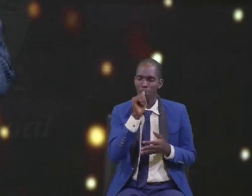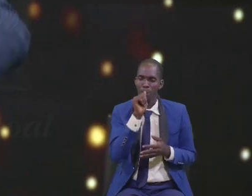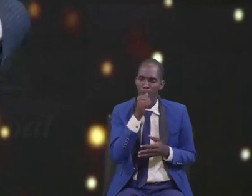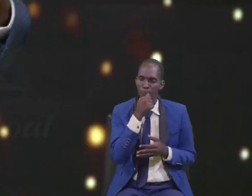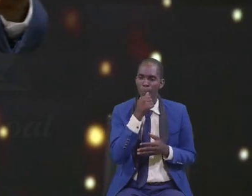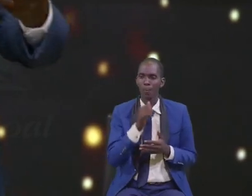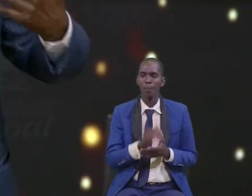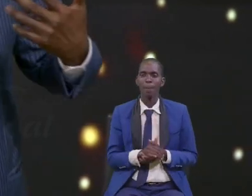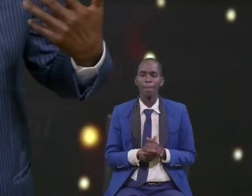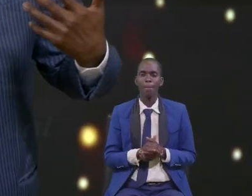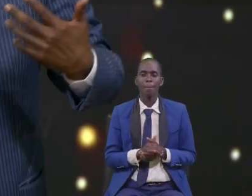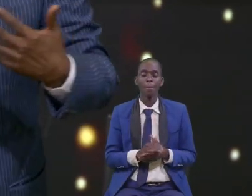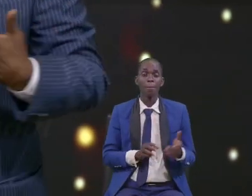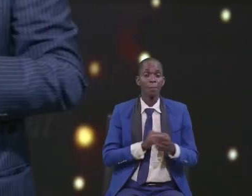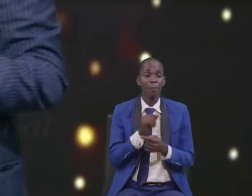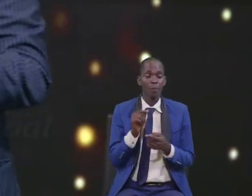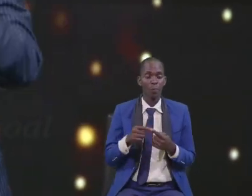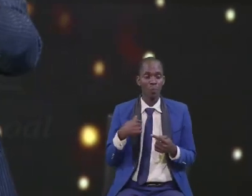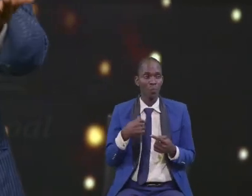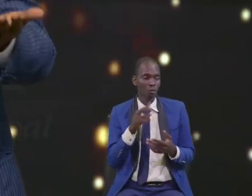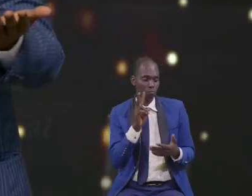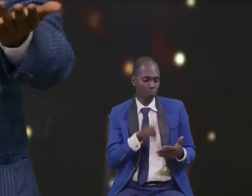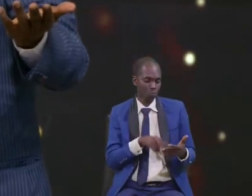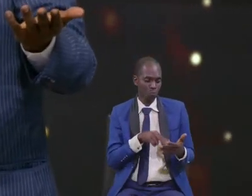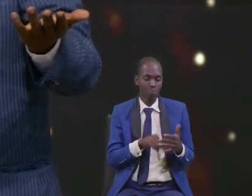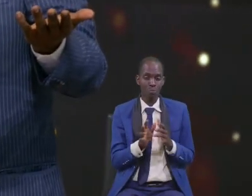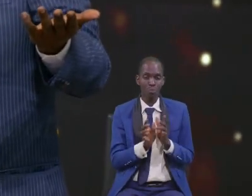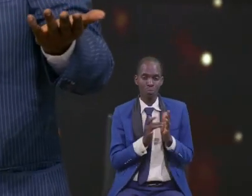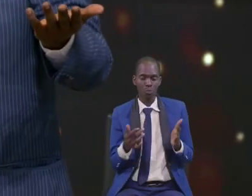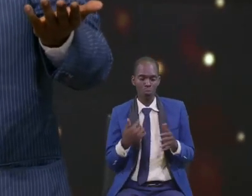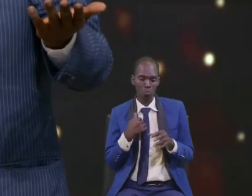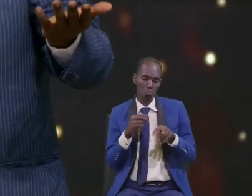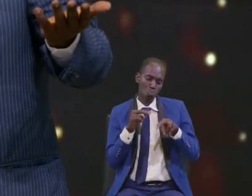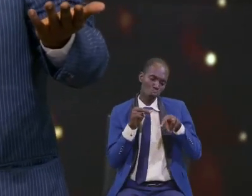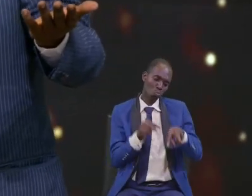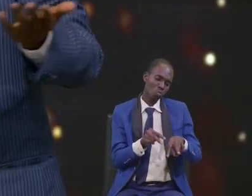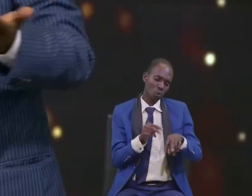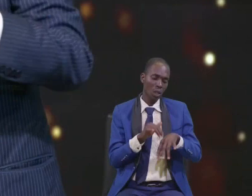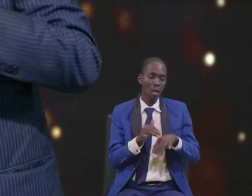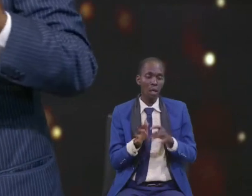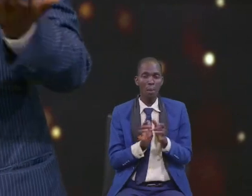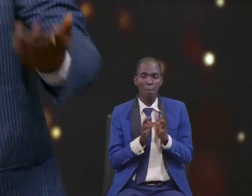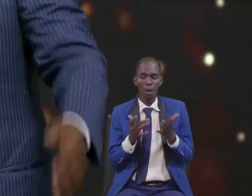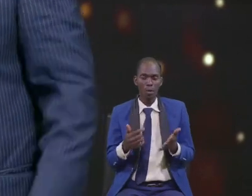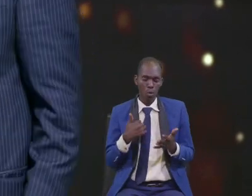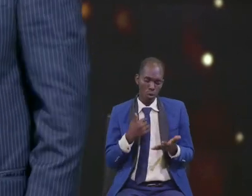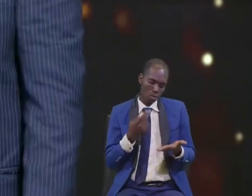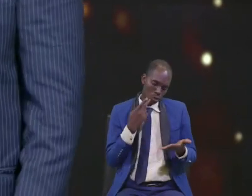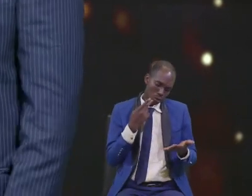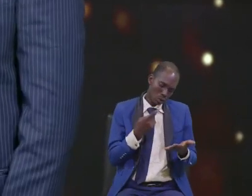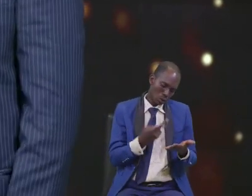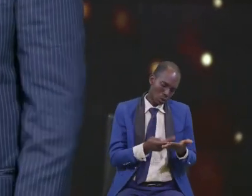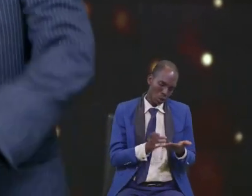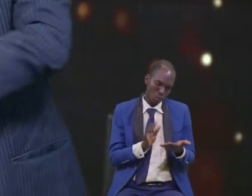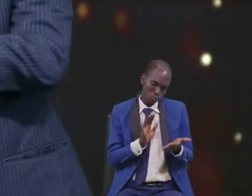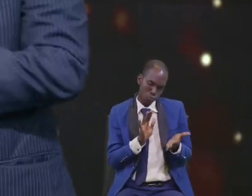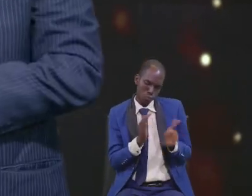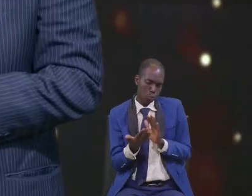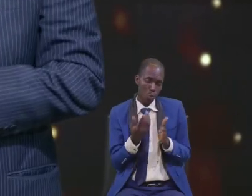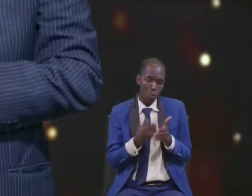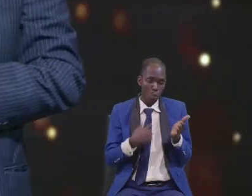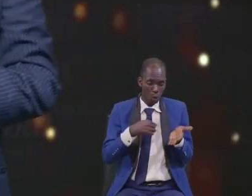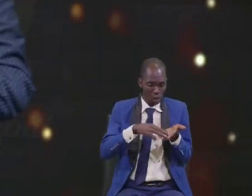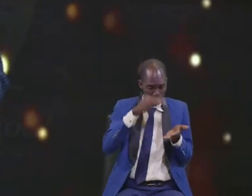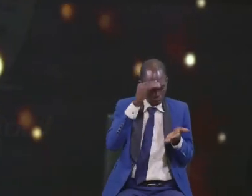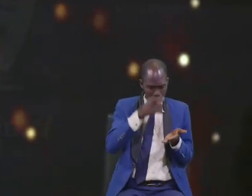patience. When we read the scriptures, we look at the scripture, and then we compare what we read with our personal lives. Have